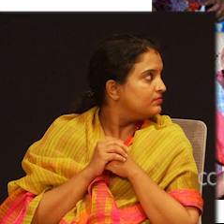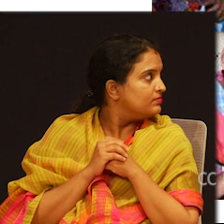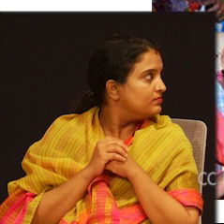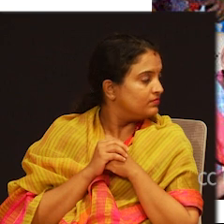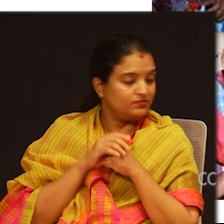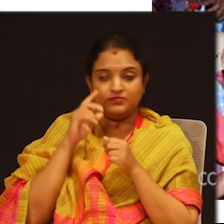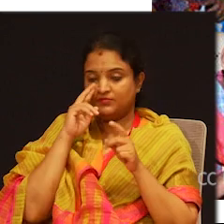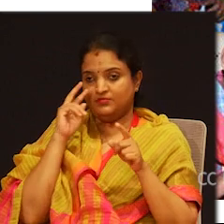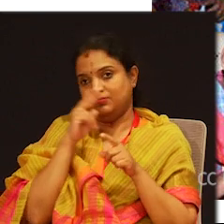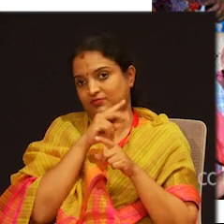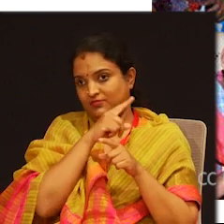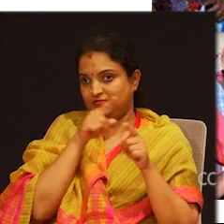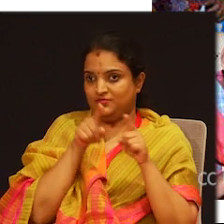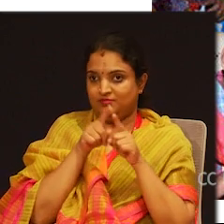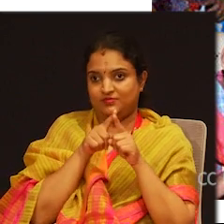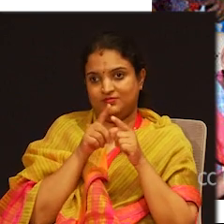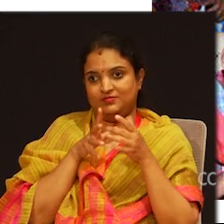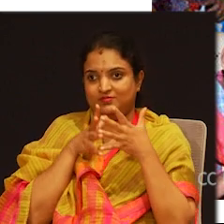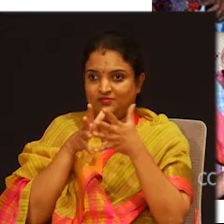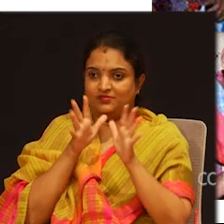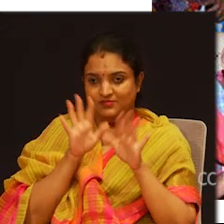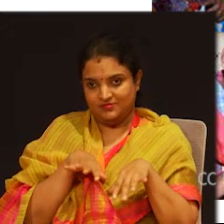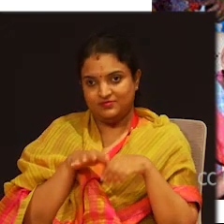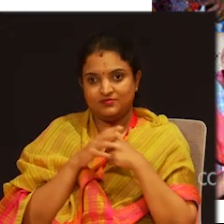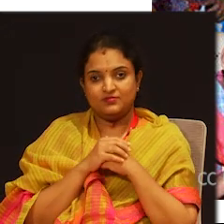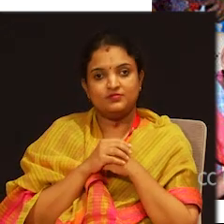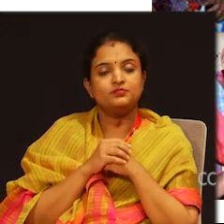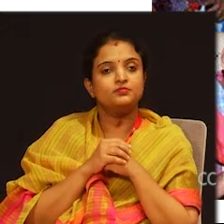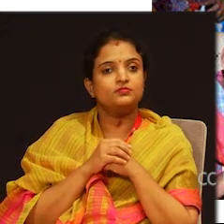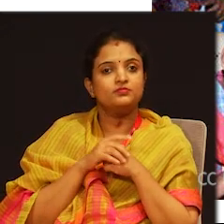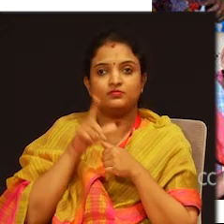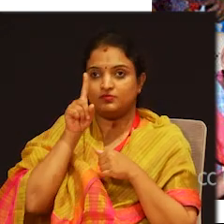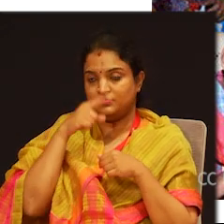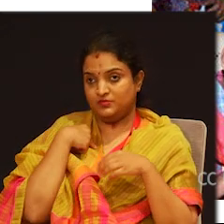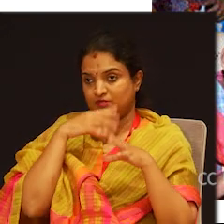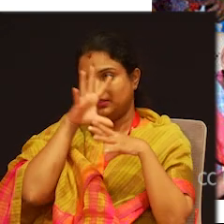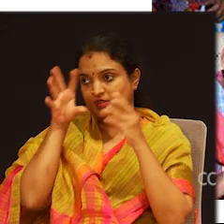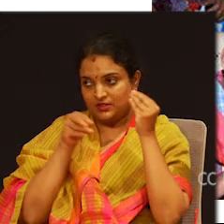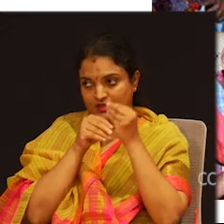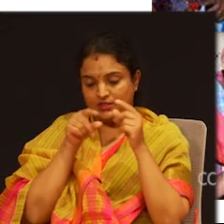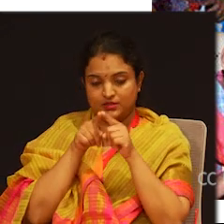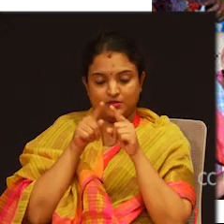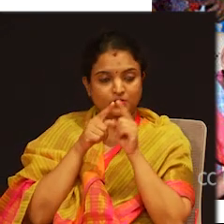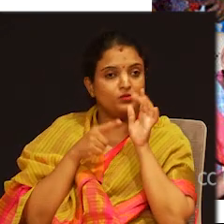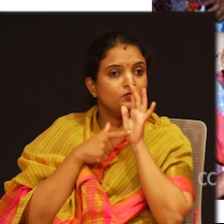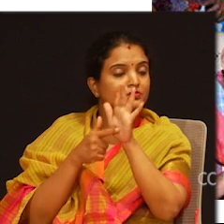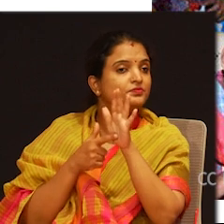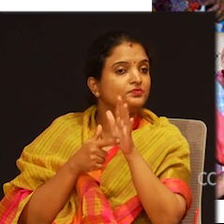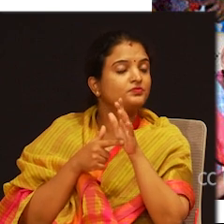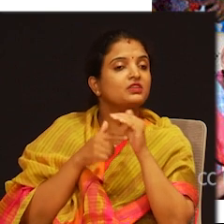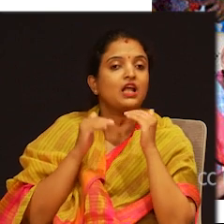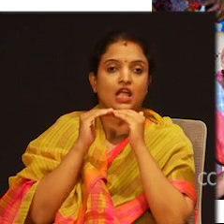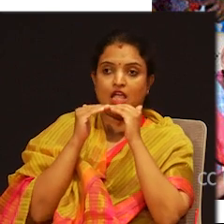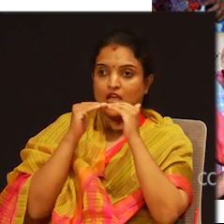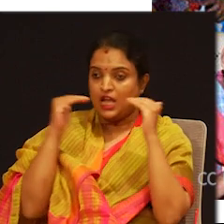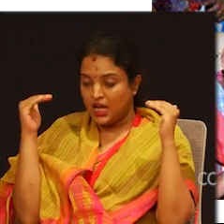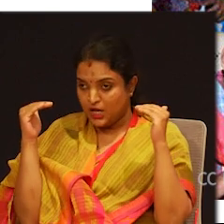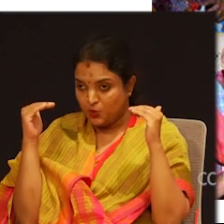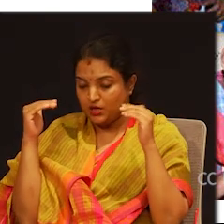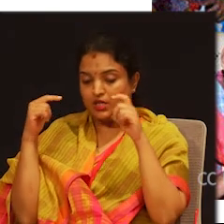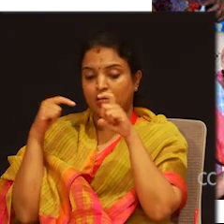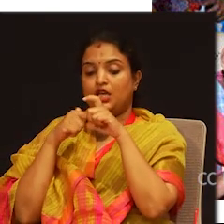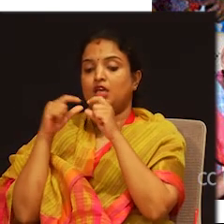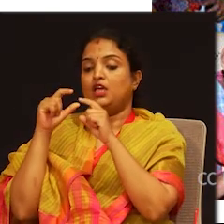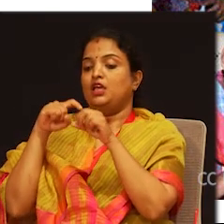That's a visual which says it all. But I need to add another visual with equality and equity when